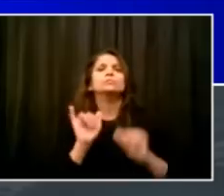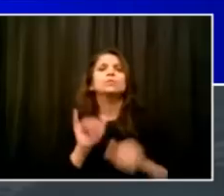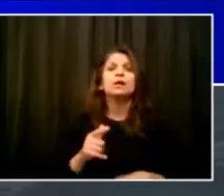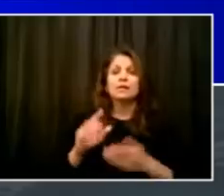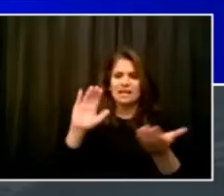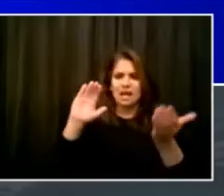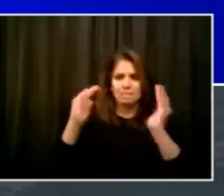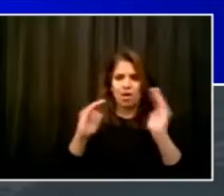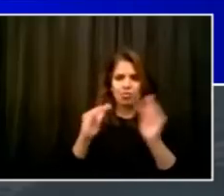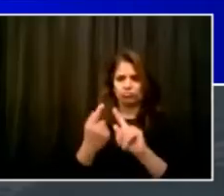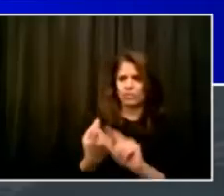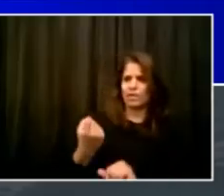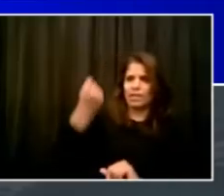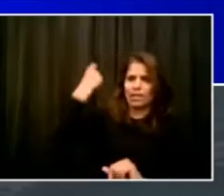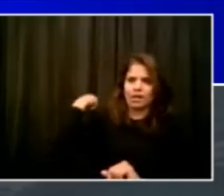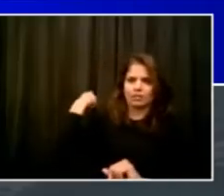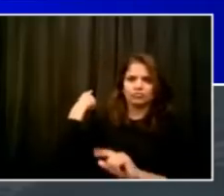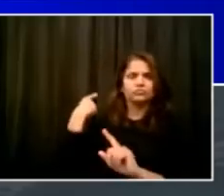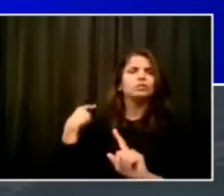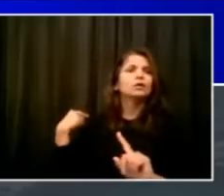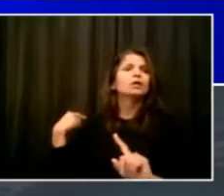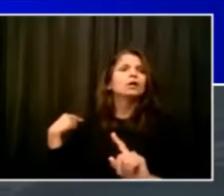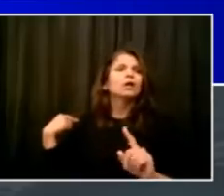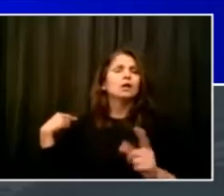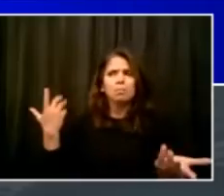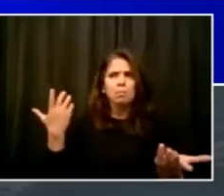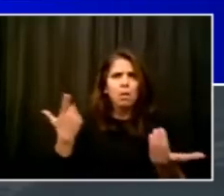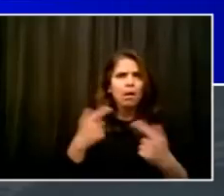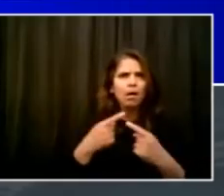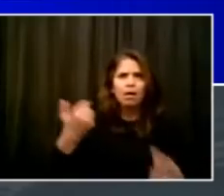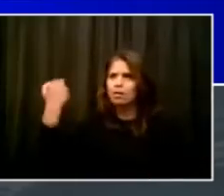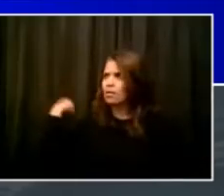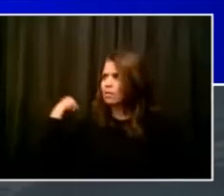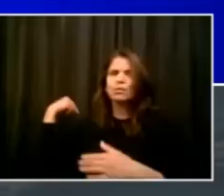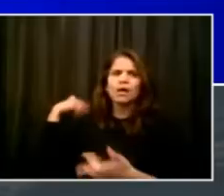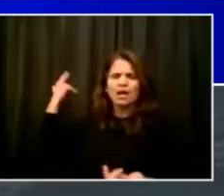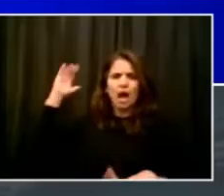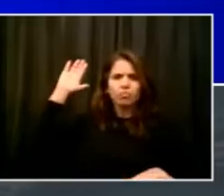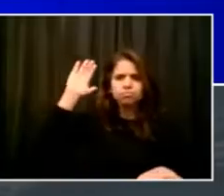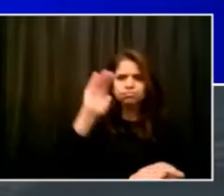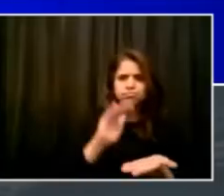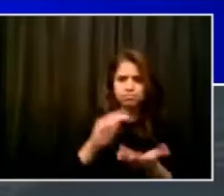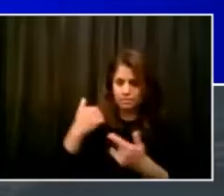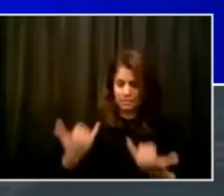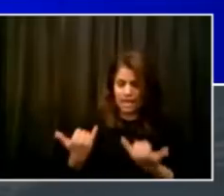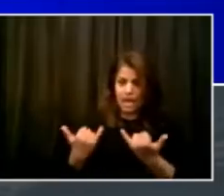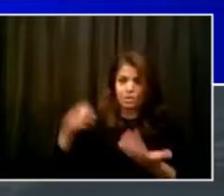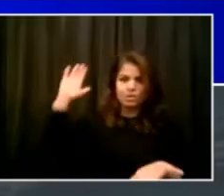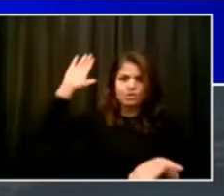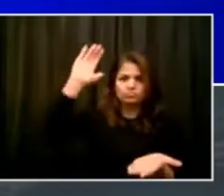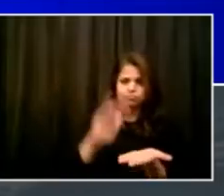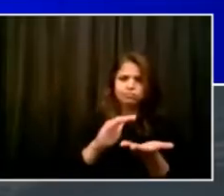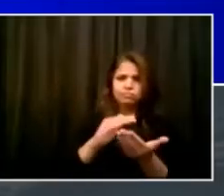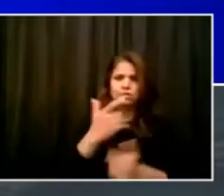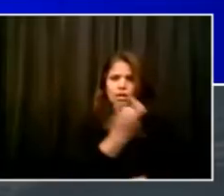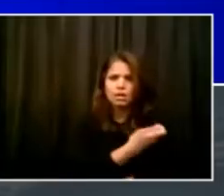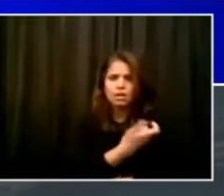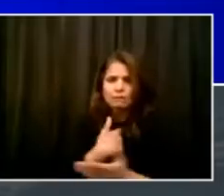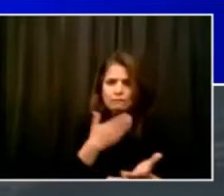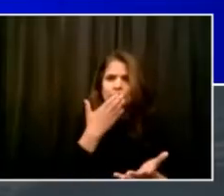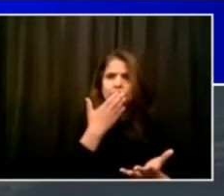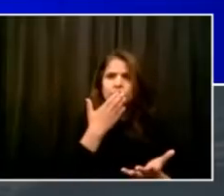vaccine doses administered over that period this year versus last year. For